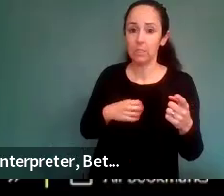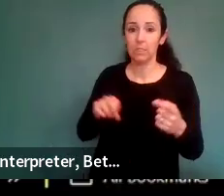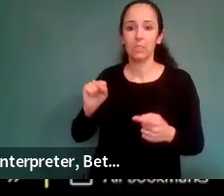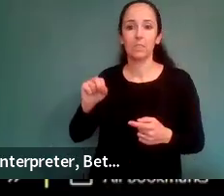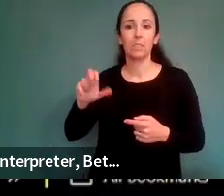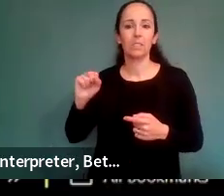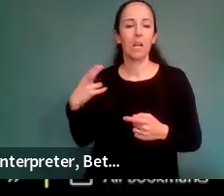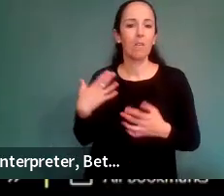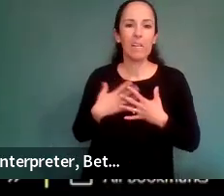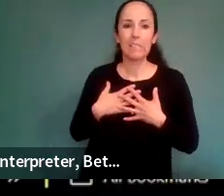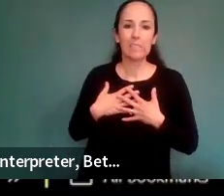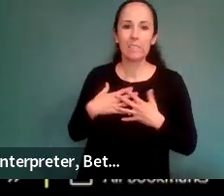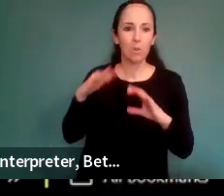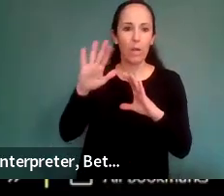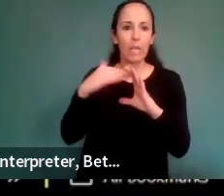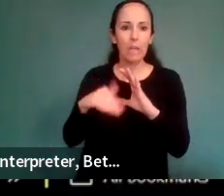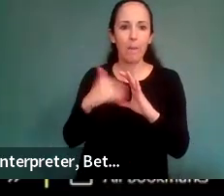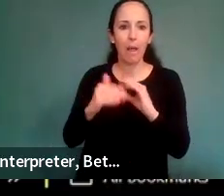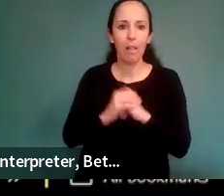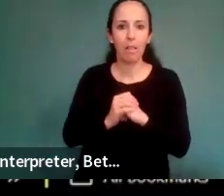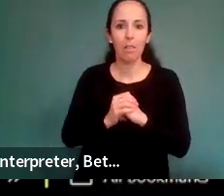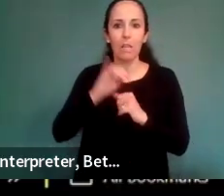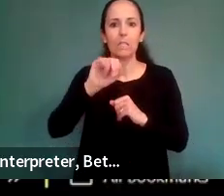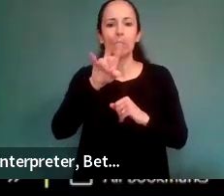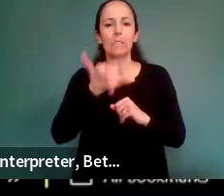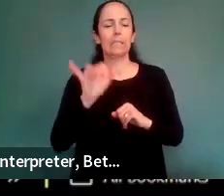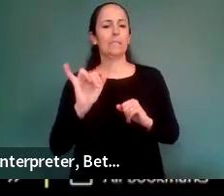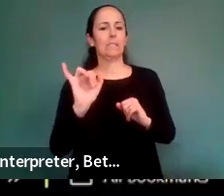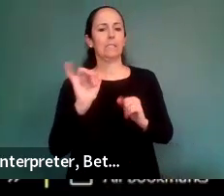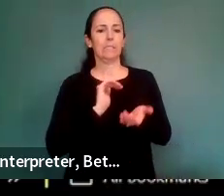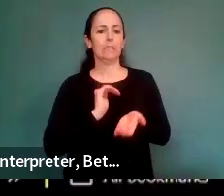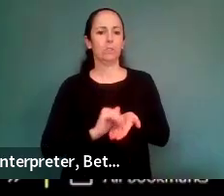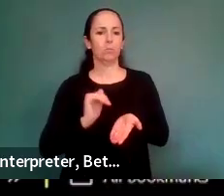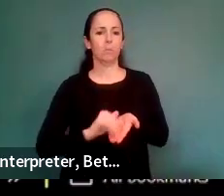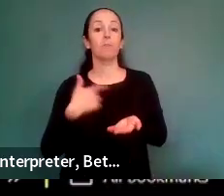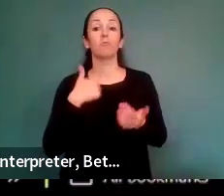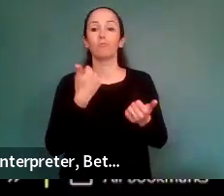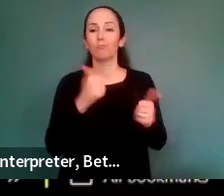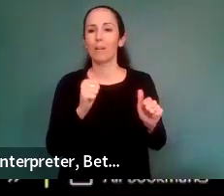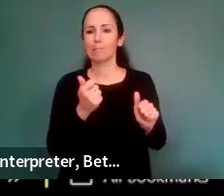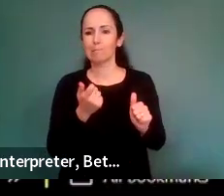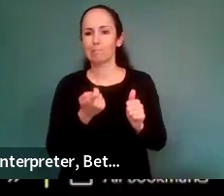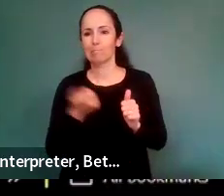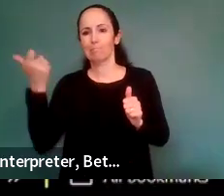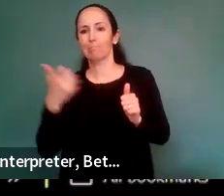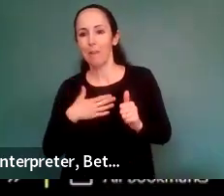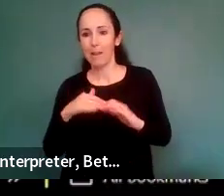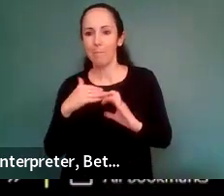Still your email. I'm sorry. Let's see if I can get rid of my email.